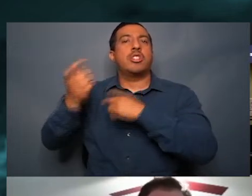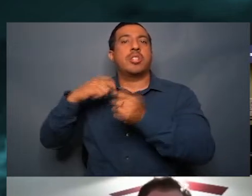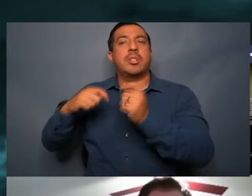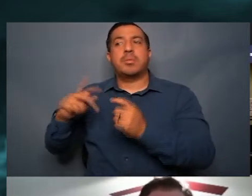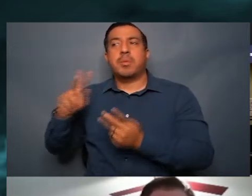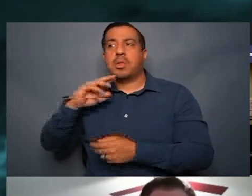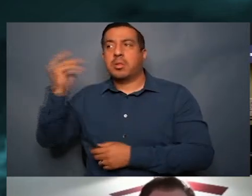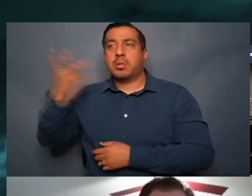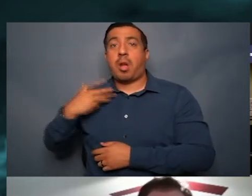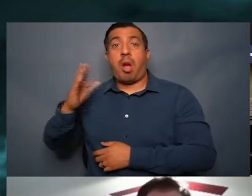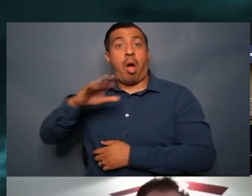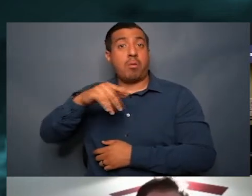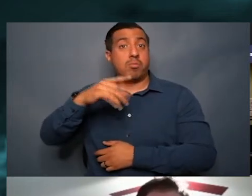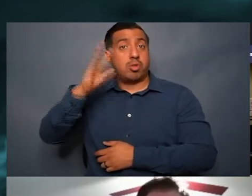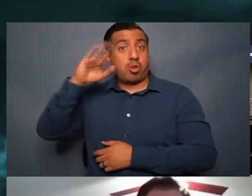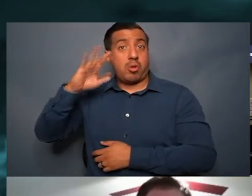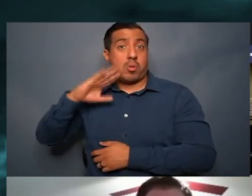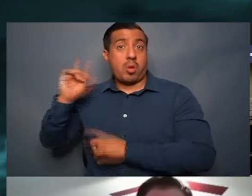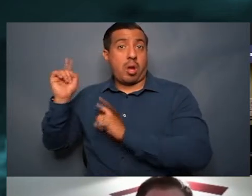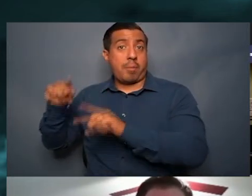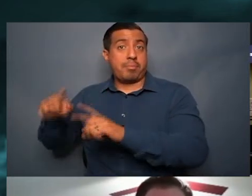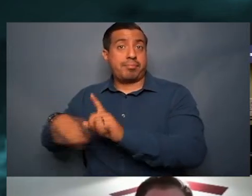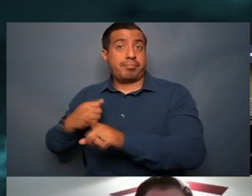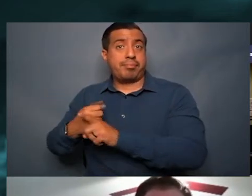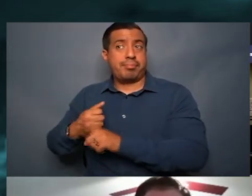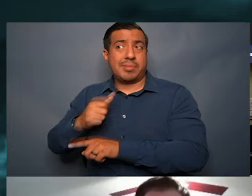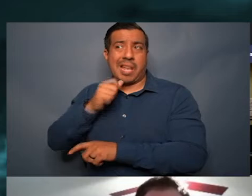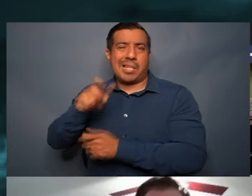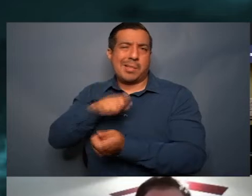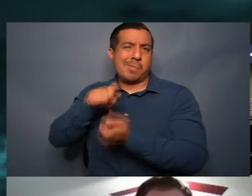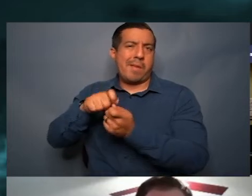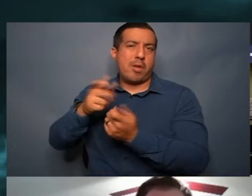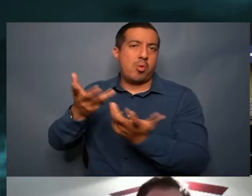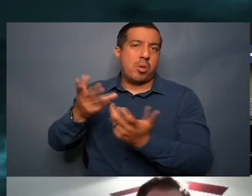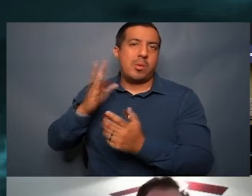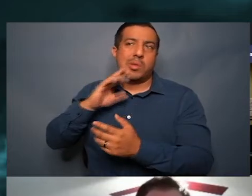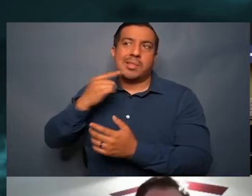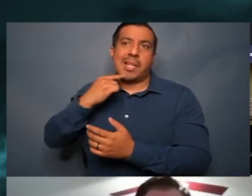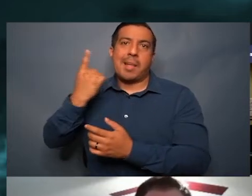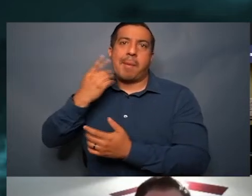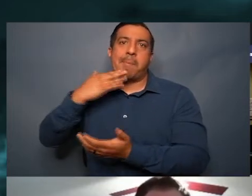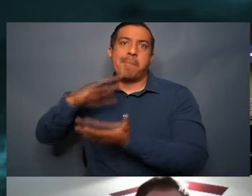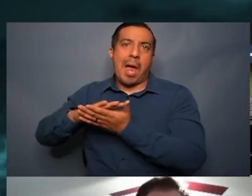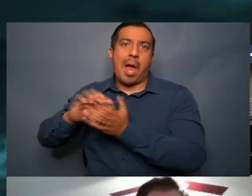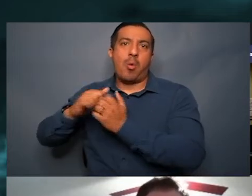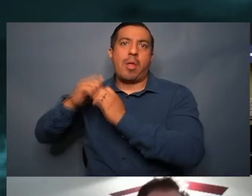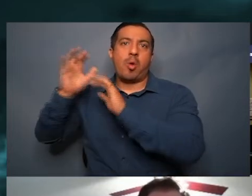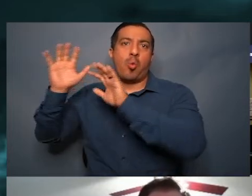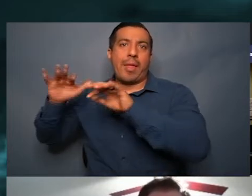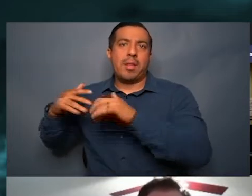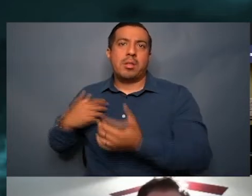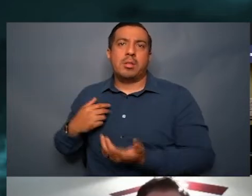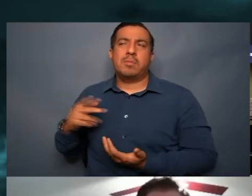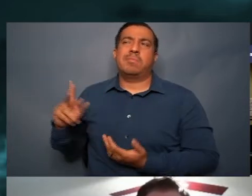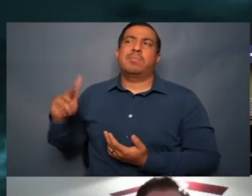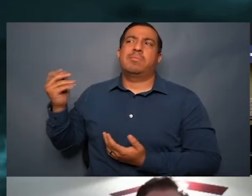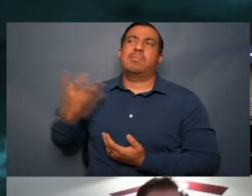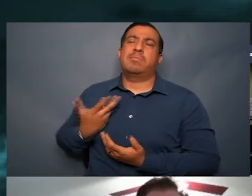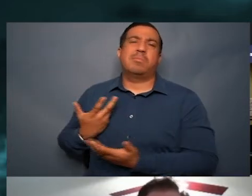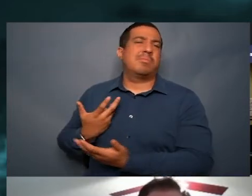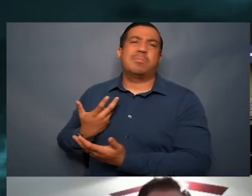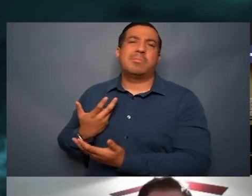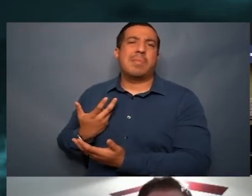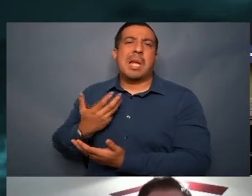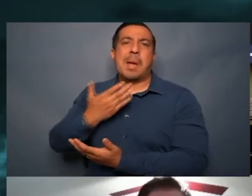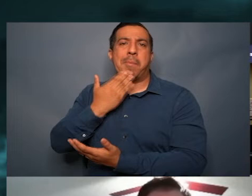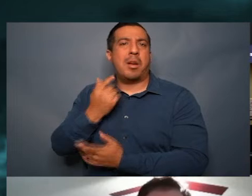say that this is coming here, not even specific of what, but it's something bad and it's something with weather. And, you need to go to